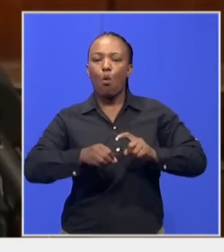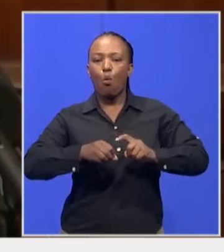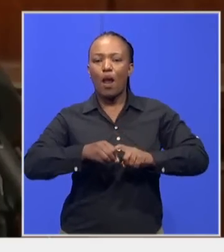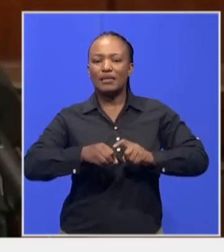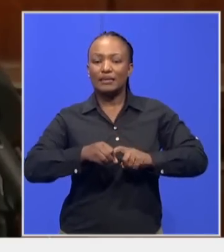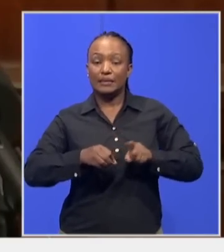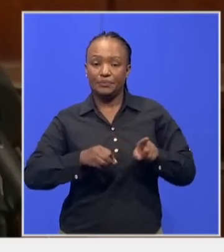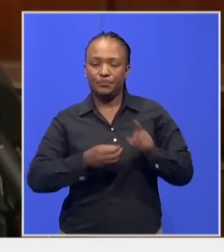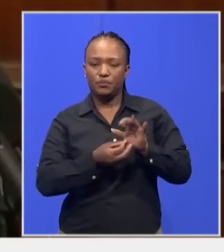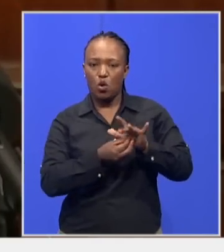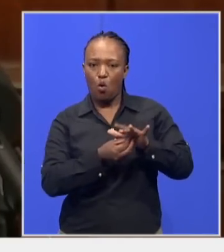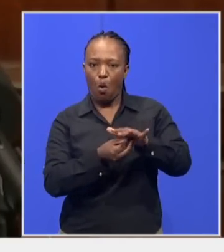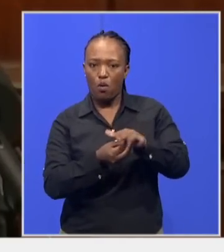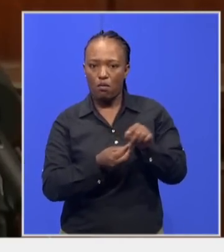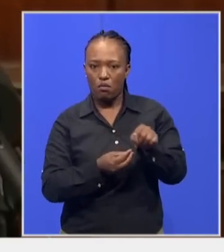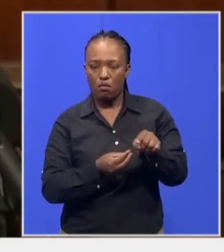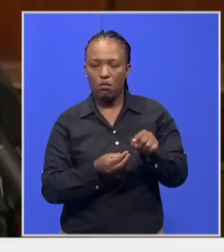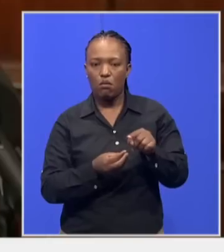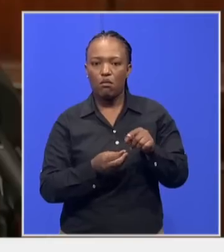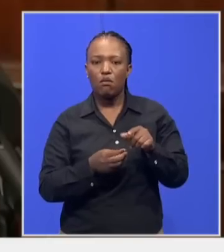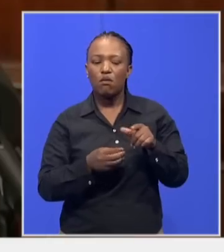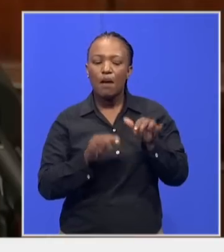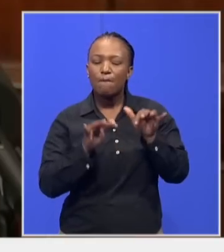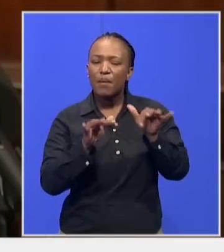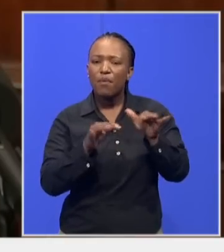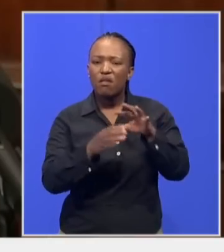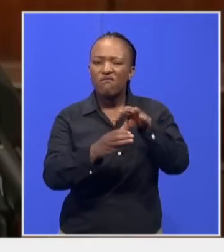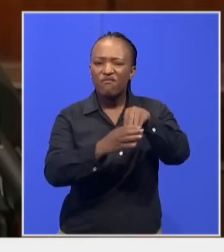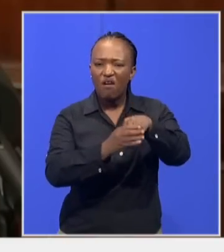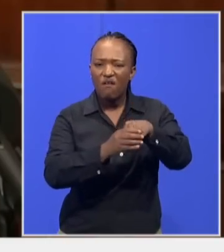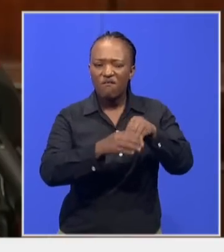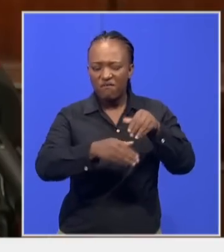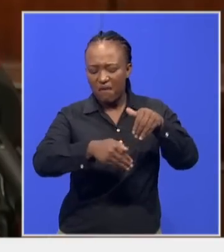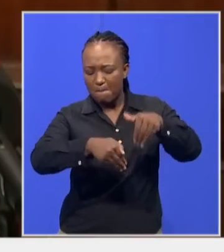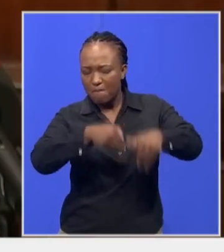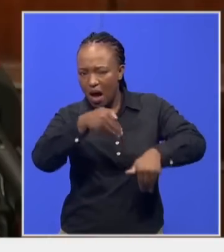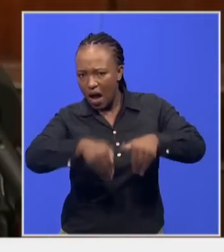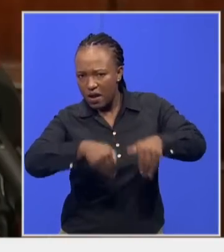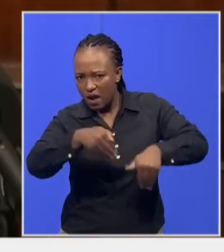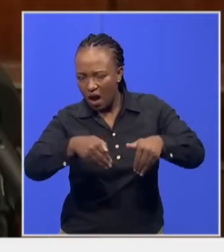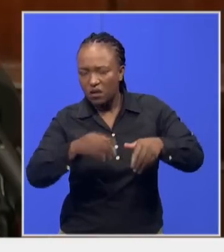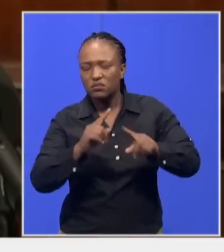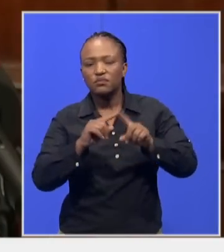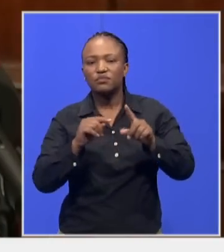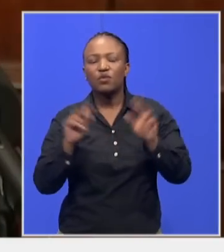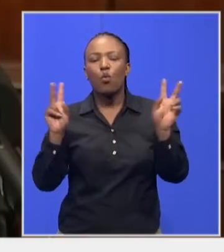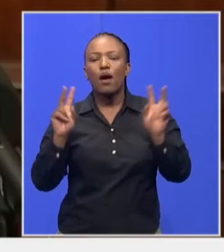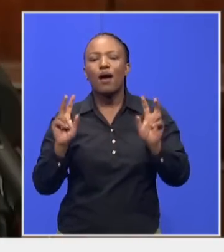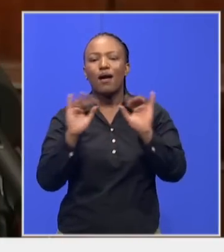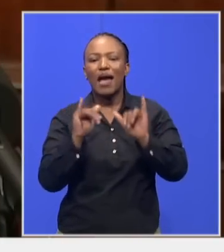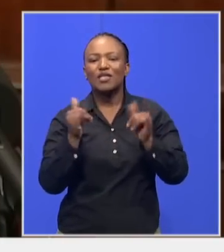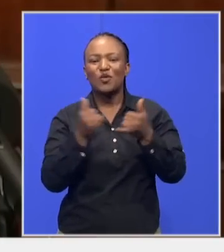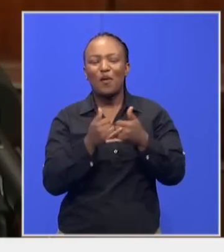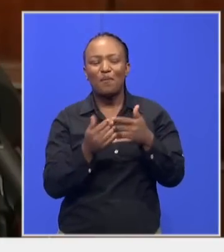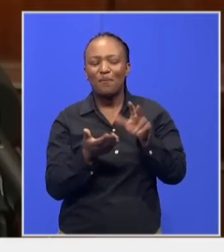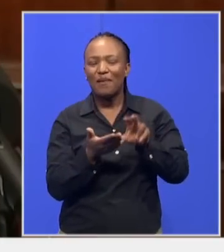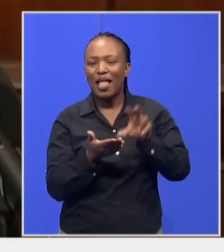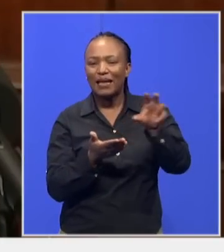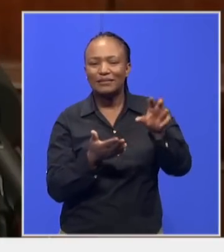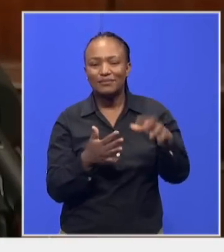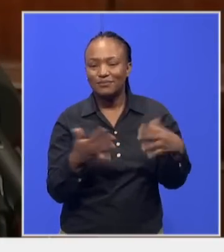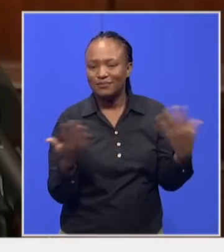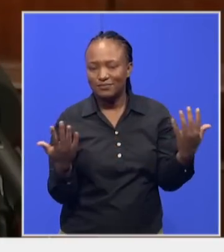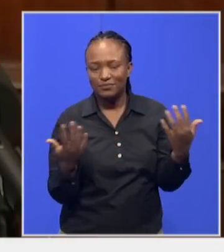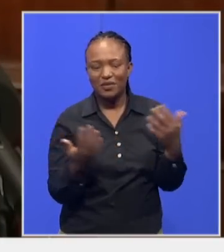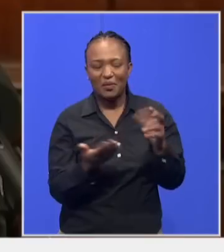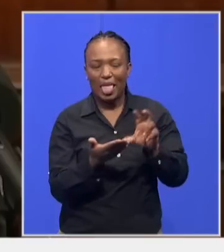with the miner, has everything to do with Eskom's inability to reinvest in that mine because it's a cost-plus